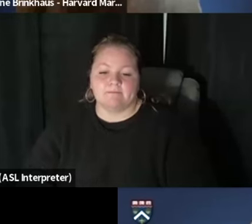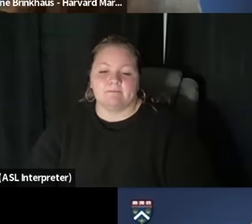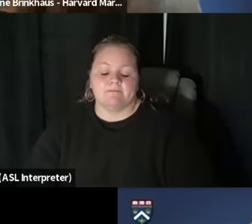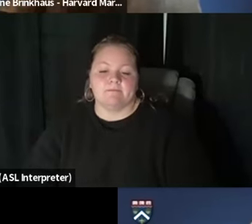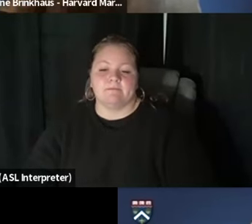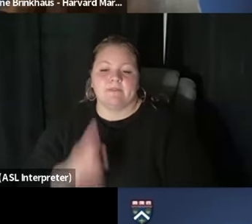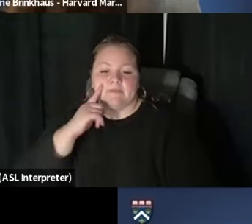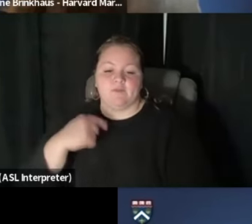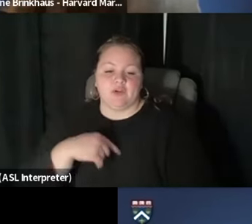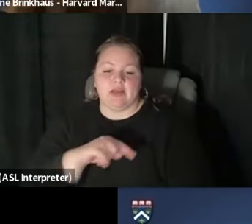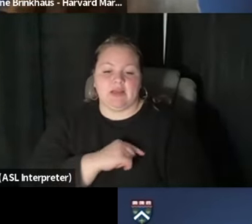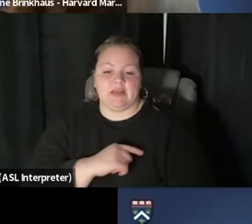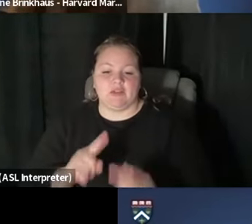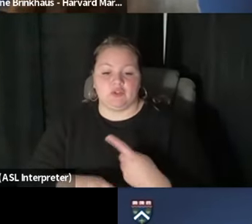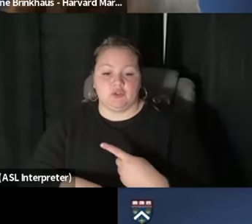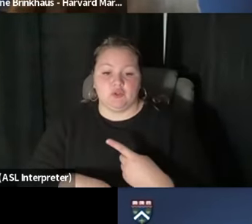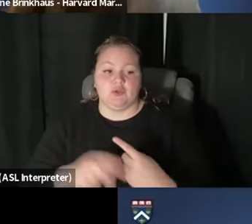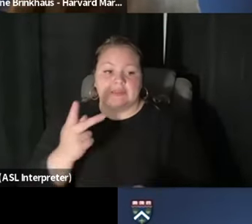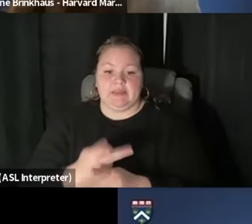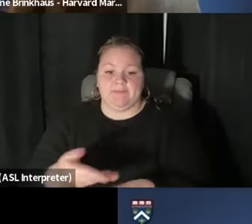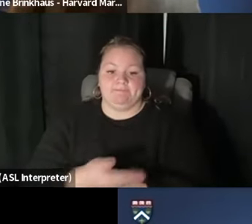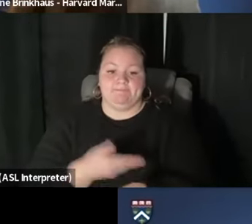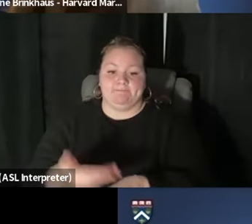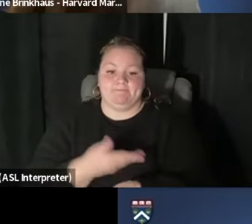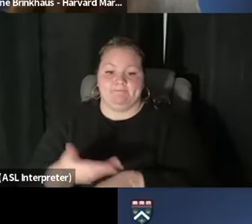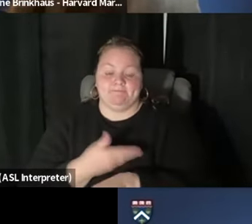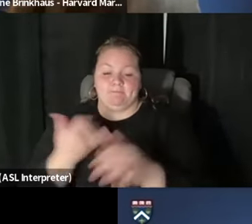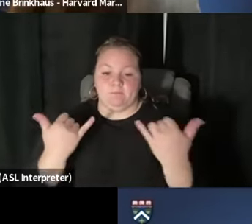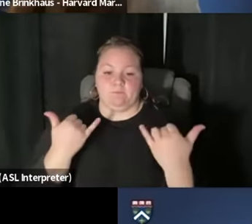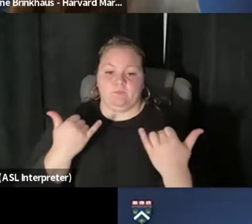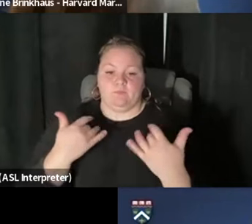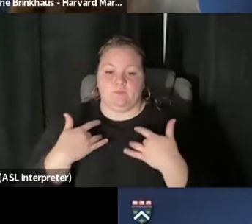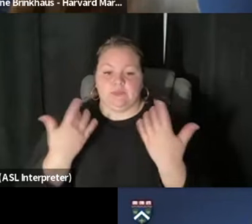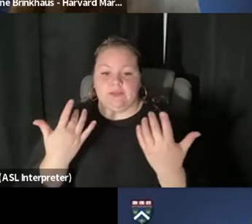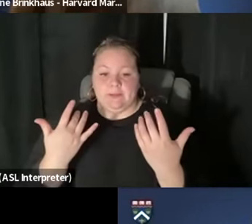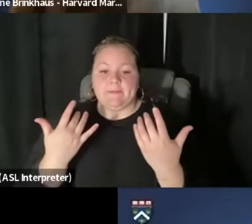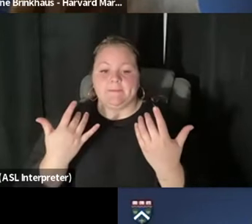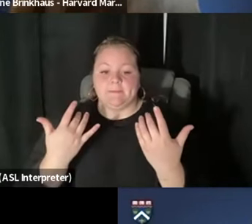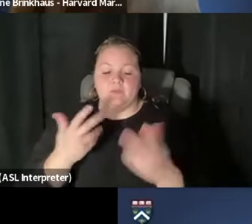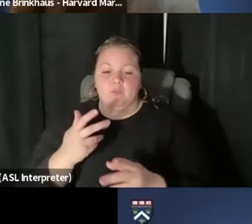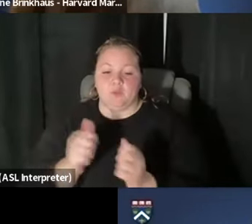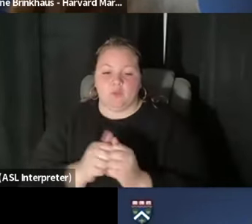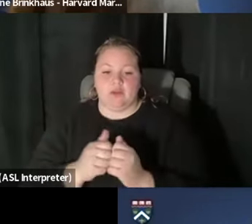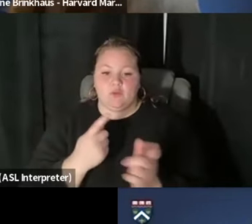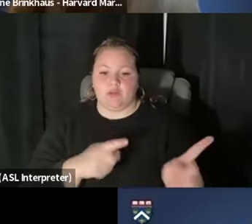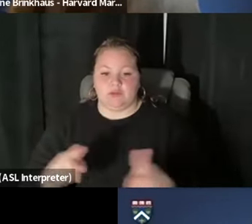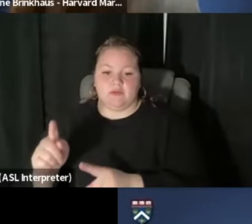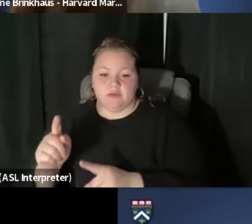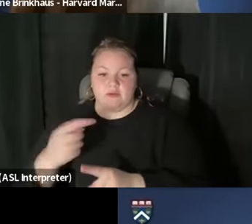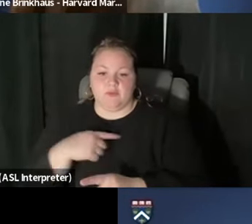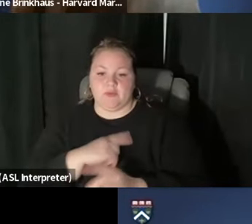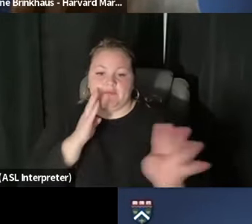up, right, and to stay current with the trend. So basically what we have done is that we created an